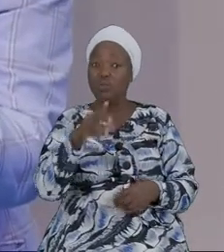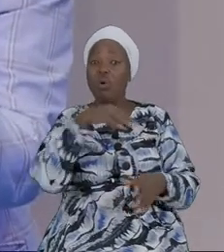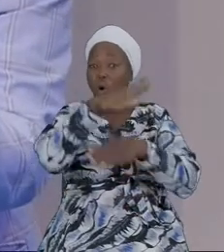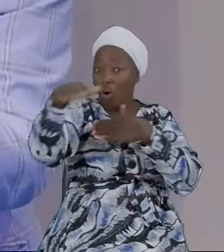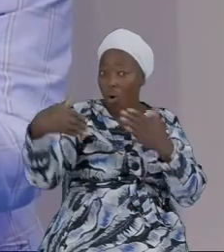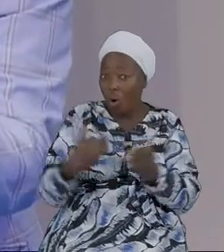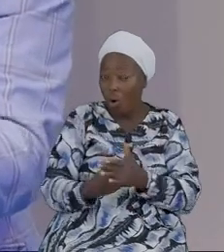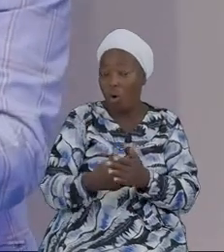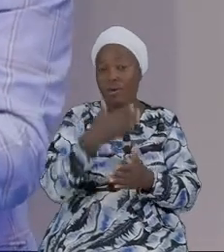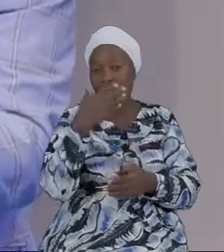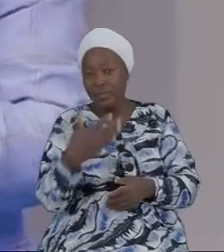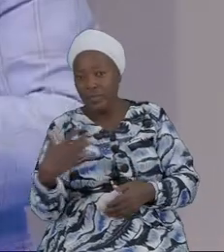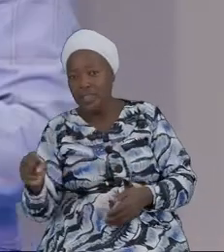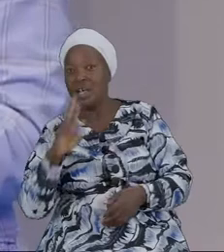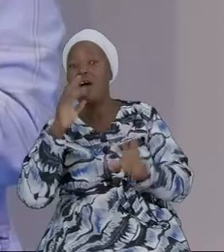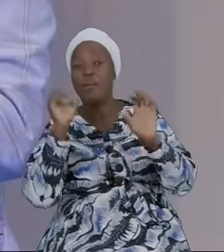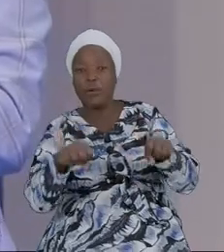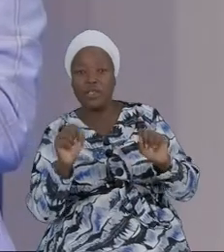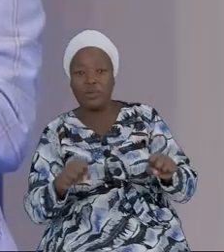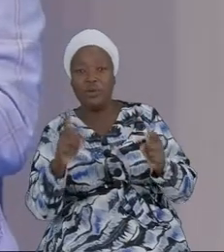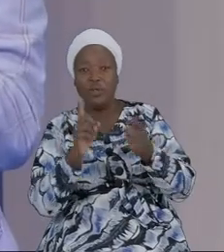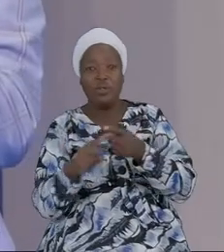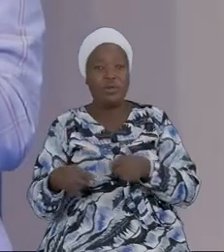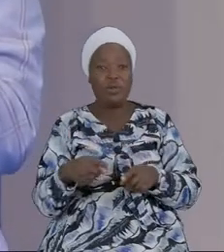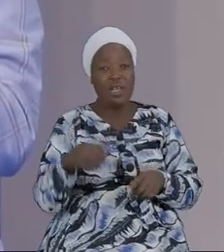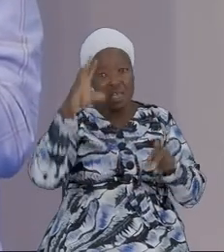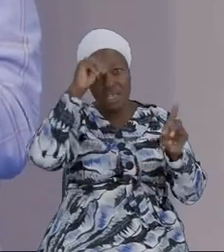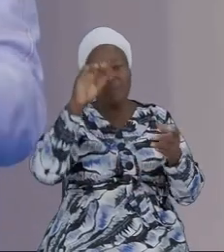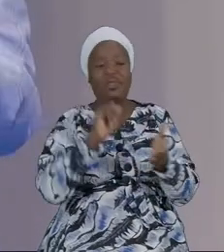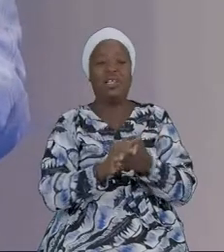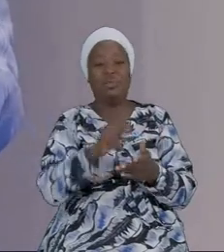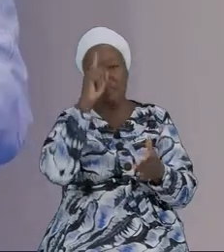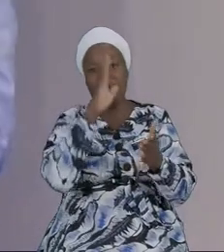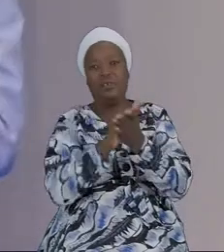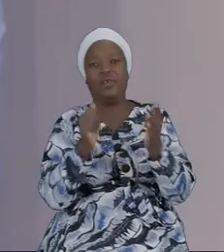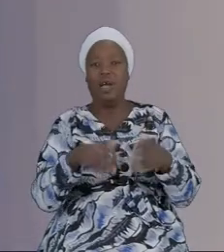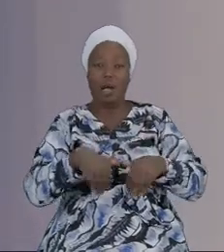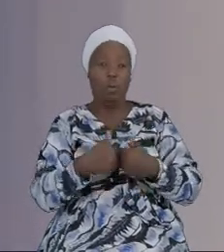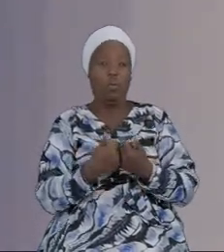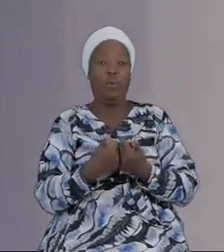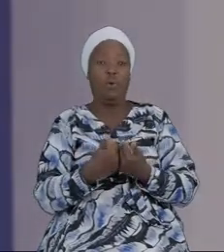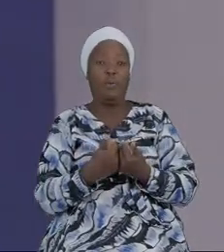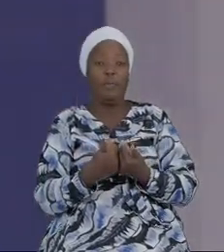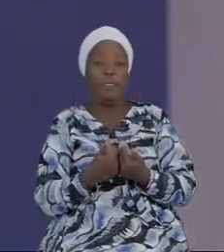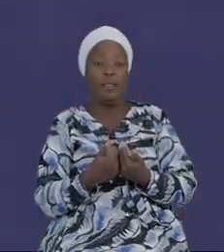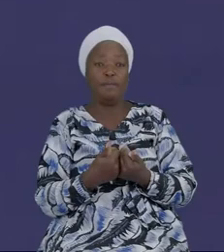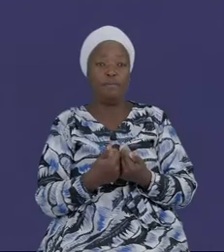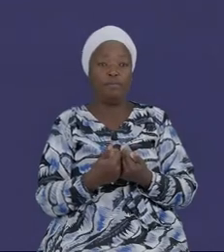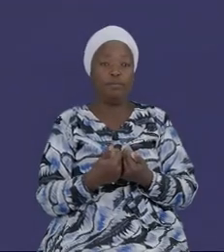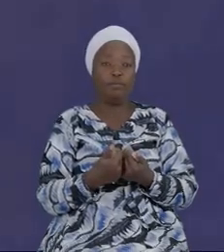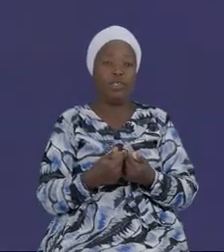all things are possible to him that believeth. How? Chapter 11,